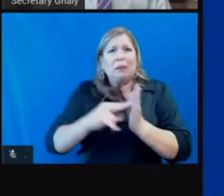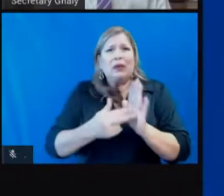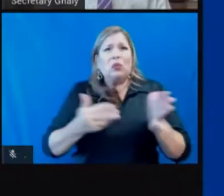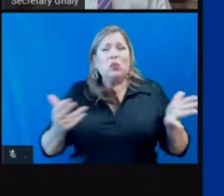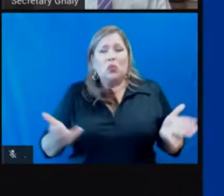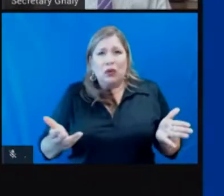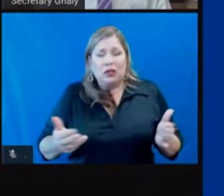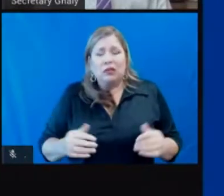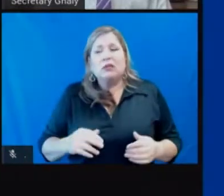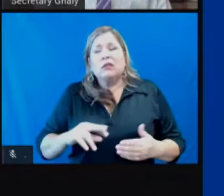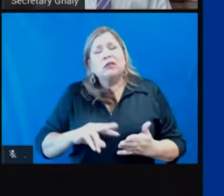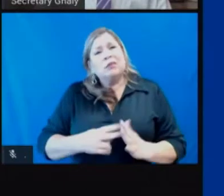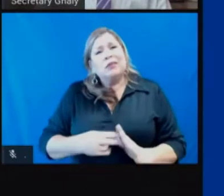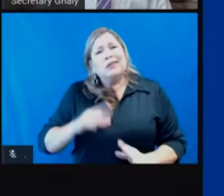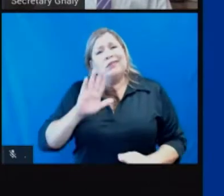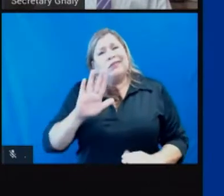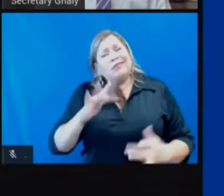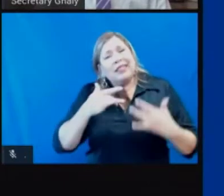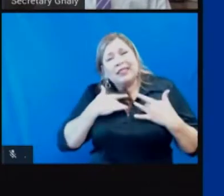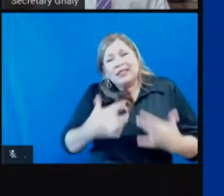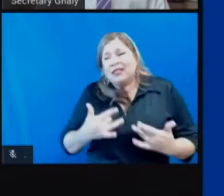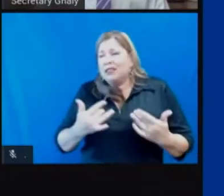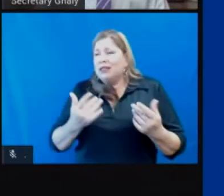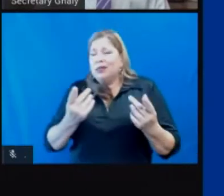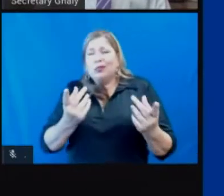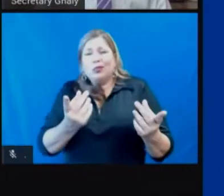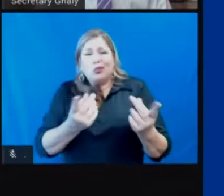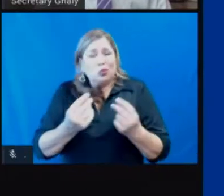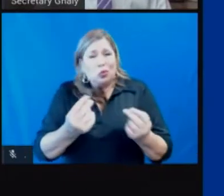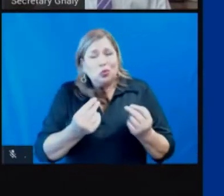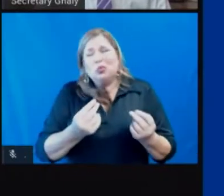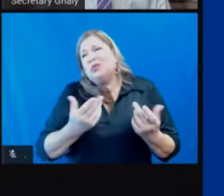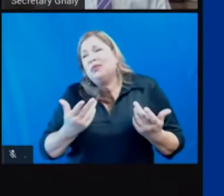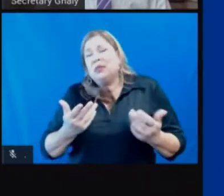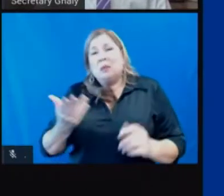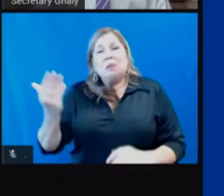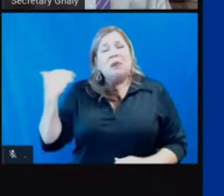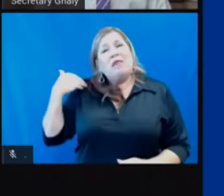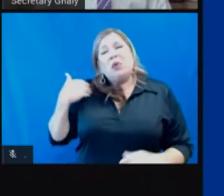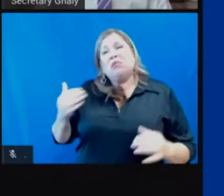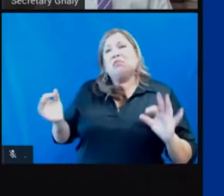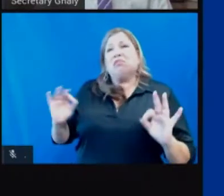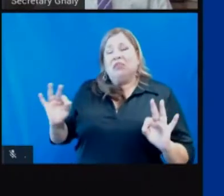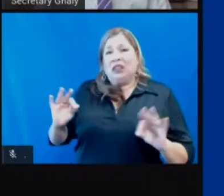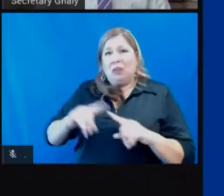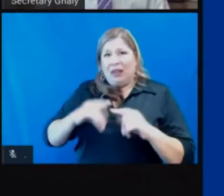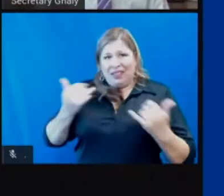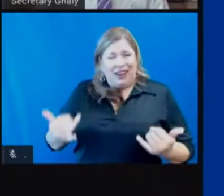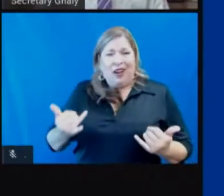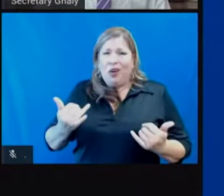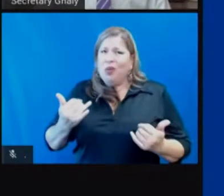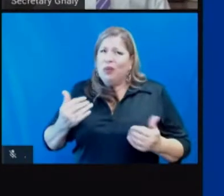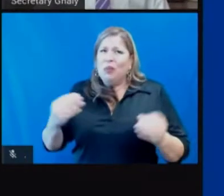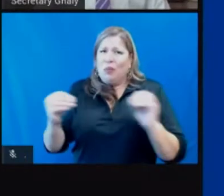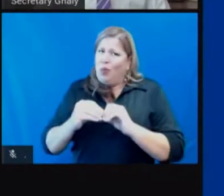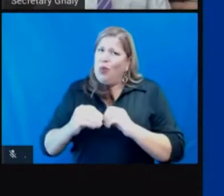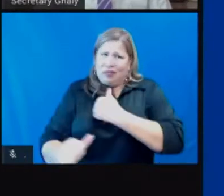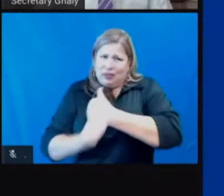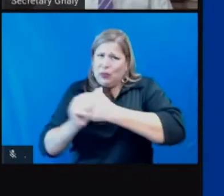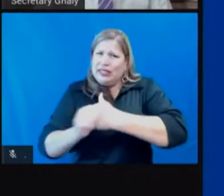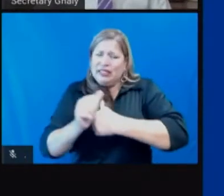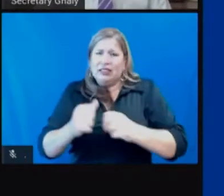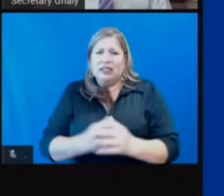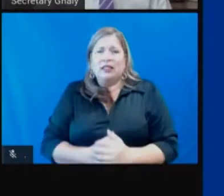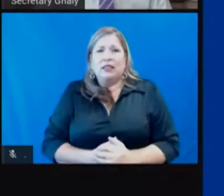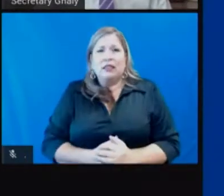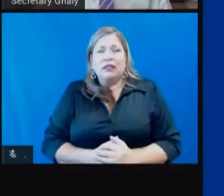normally do are higher risk today than they were a month ago. We've seen reports of people saying, well, I